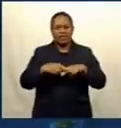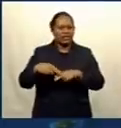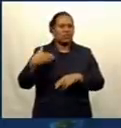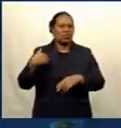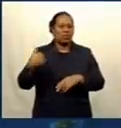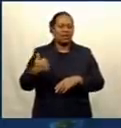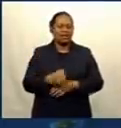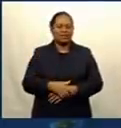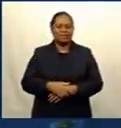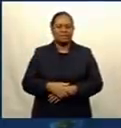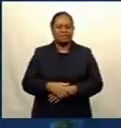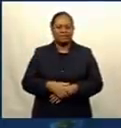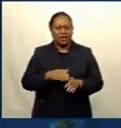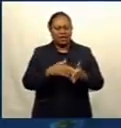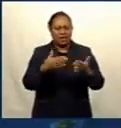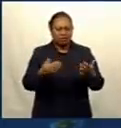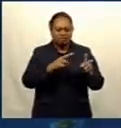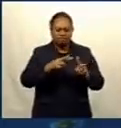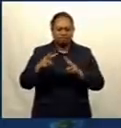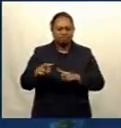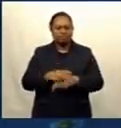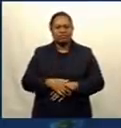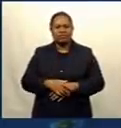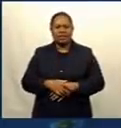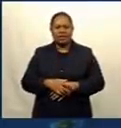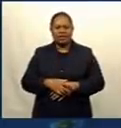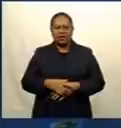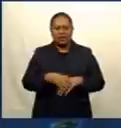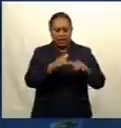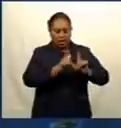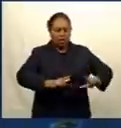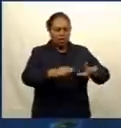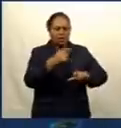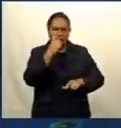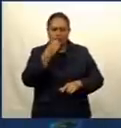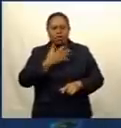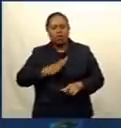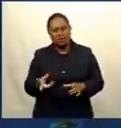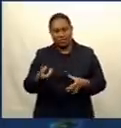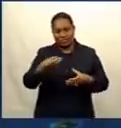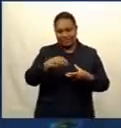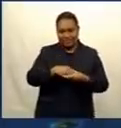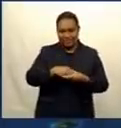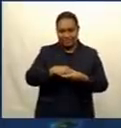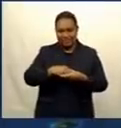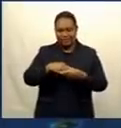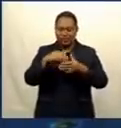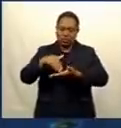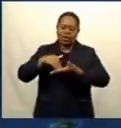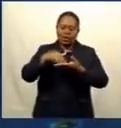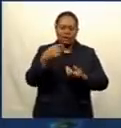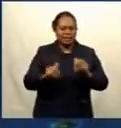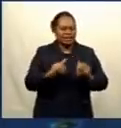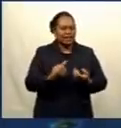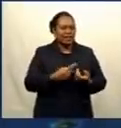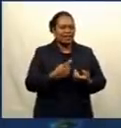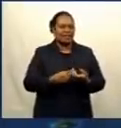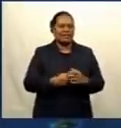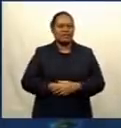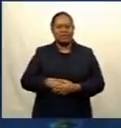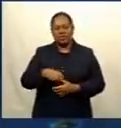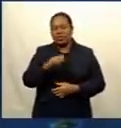for good local people who would like to join the initiative to lift each other through our healthy and fresh